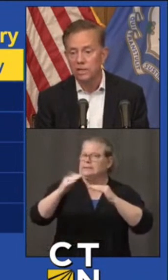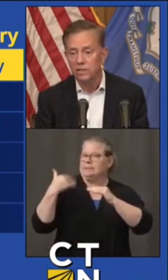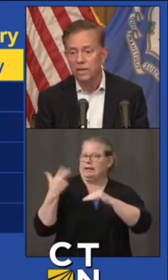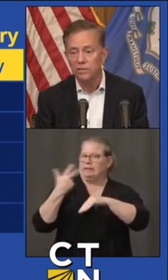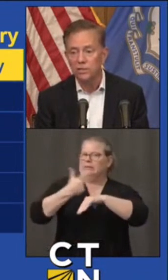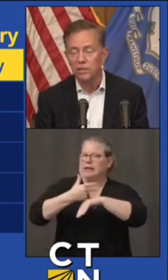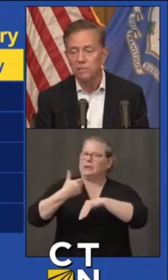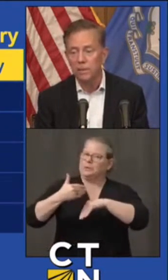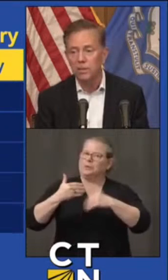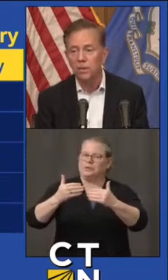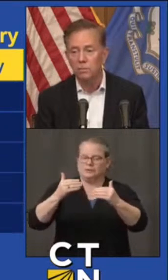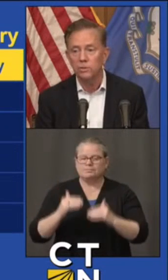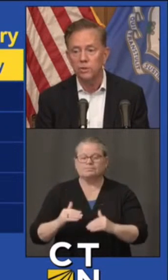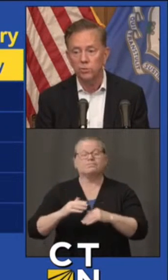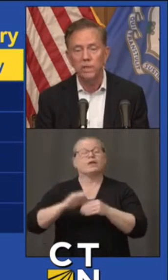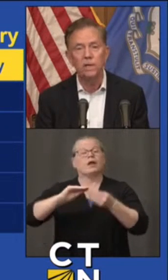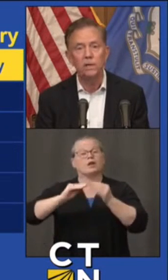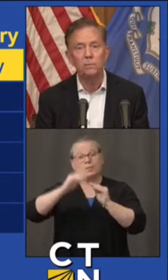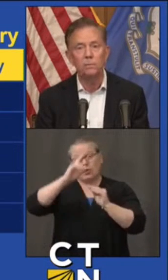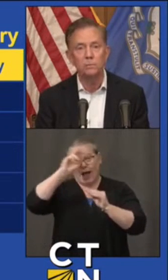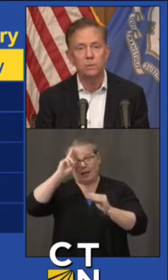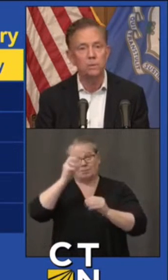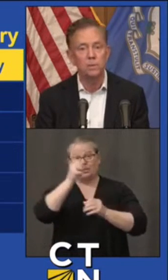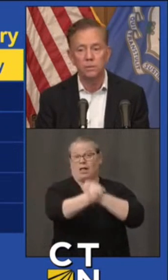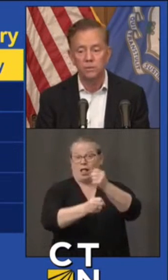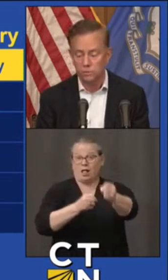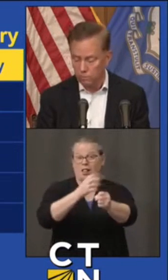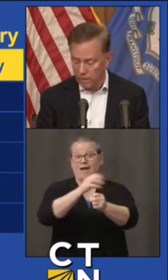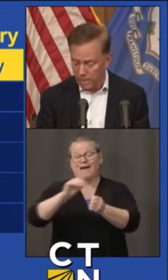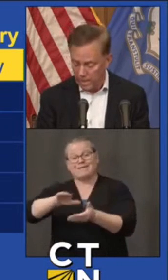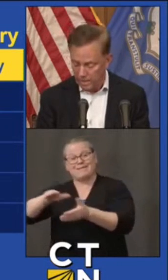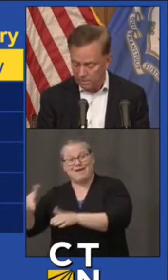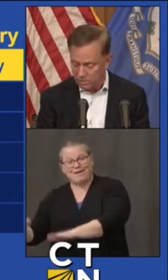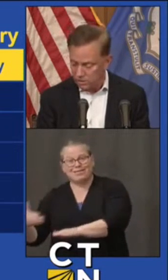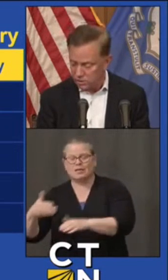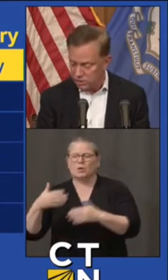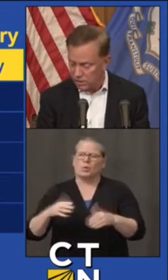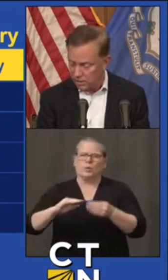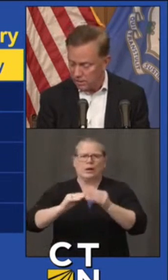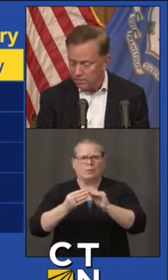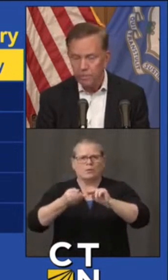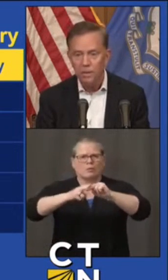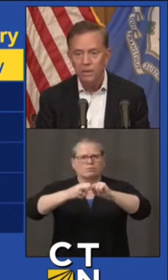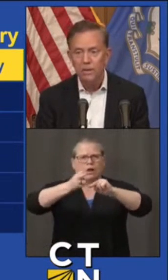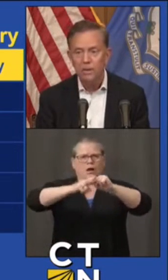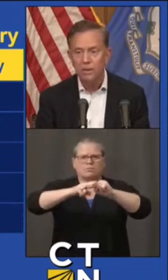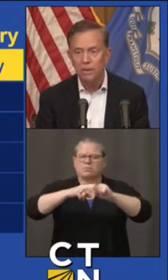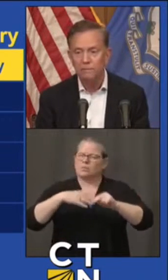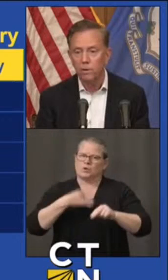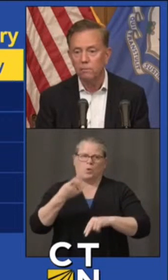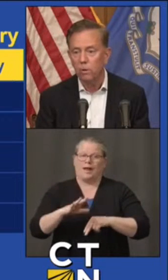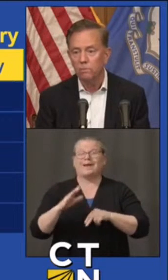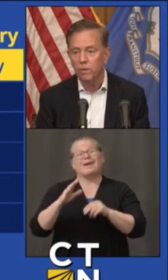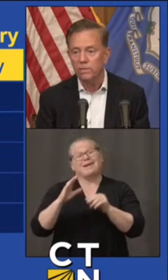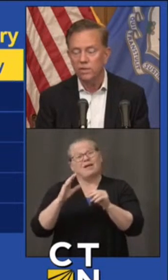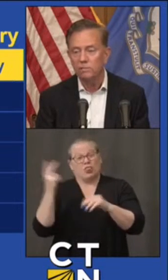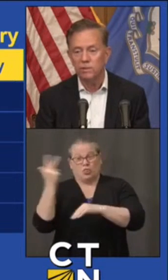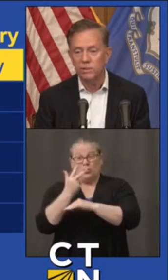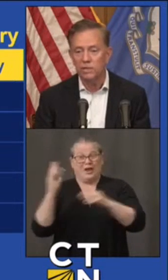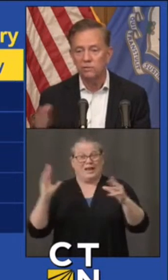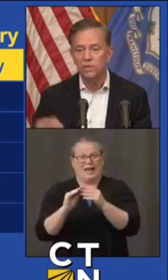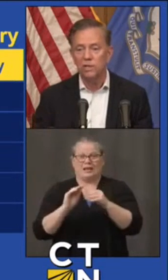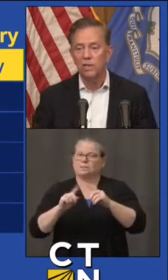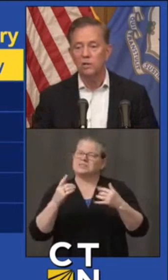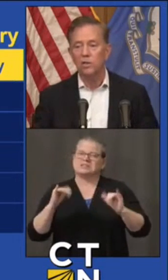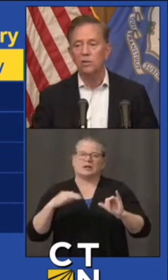and deaths, big numbers, 3-day numbers, but numbers we hate to see. If we're at 1.7%,